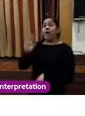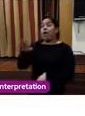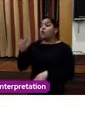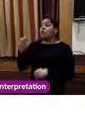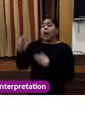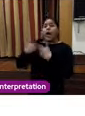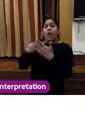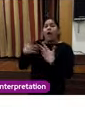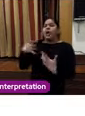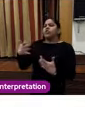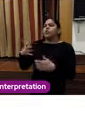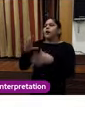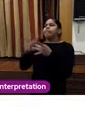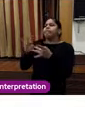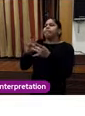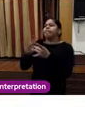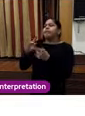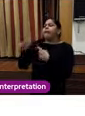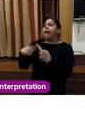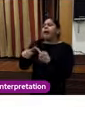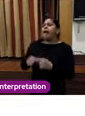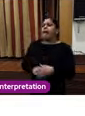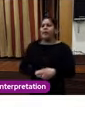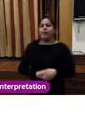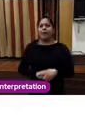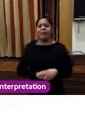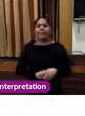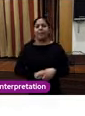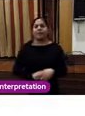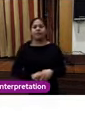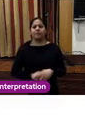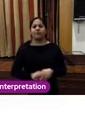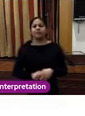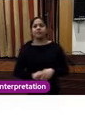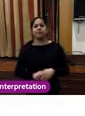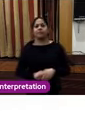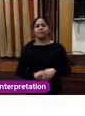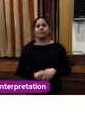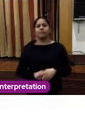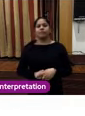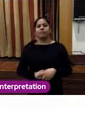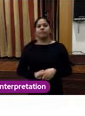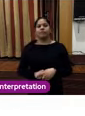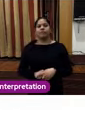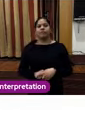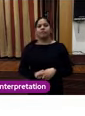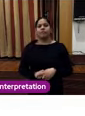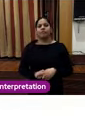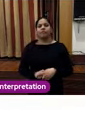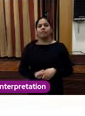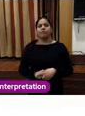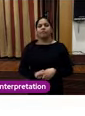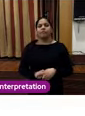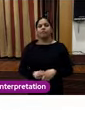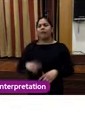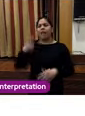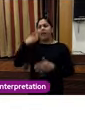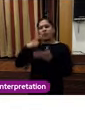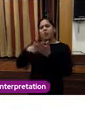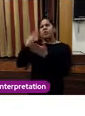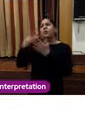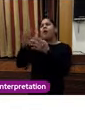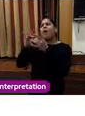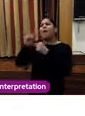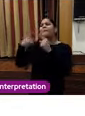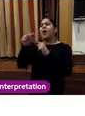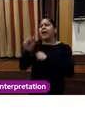So anyway, I just want to make a statement about, I think that despite so much that, Asians being targeted and all that, I think